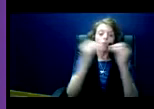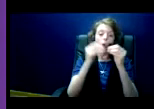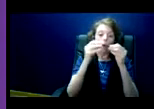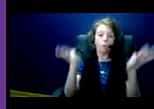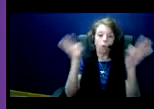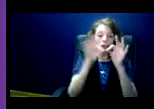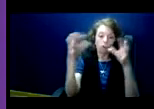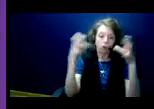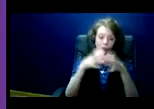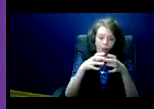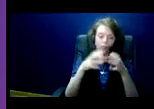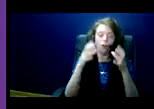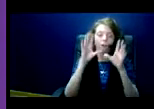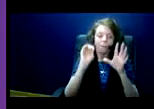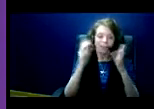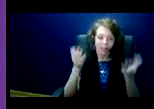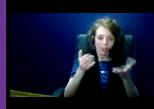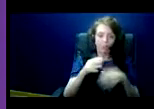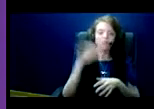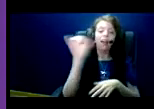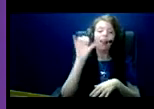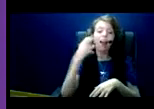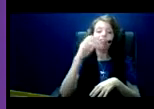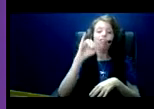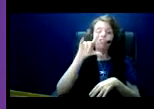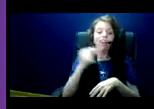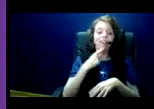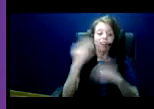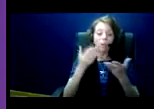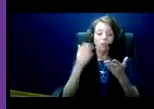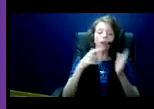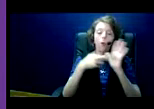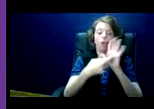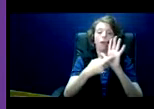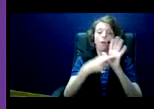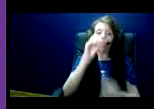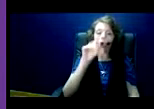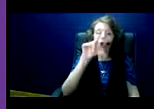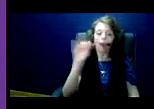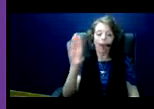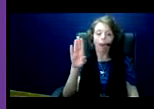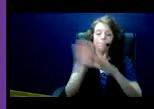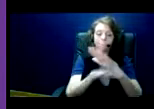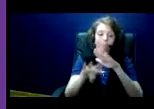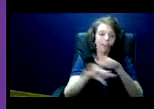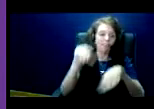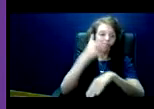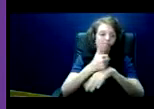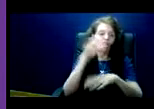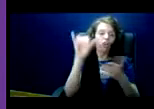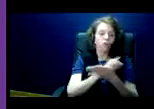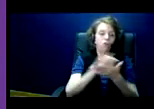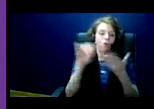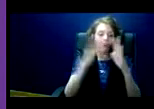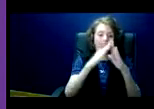and be here. As Sheila said, we are here representing Collab Theater Group, which is based in New York City. And before we get